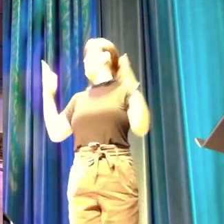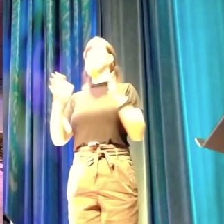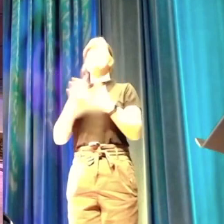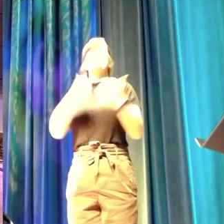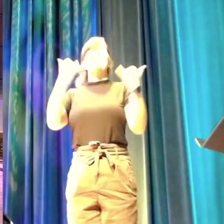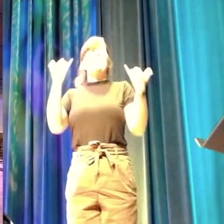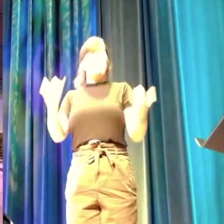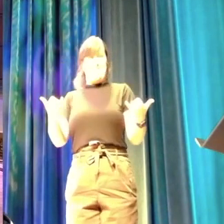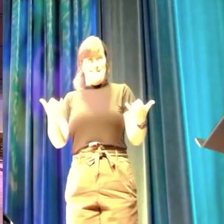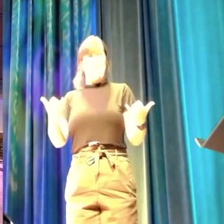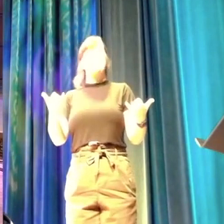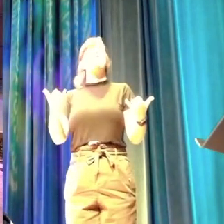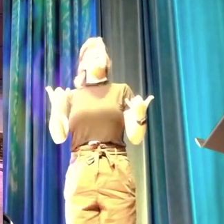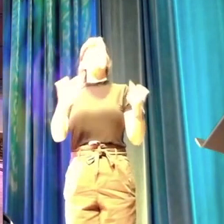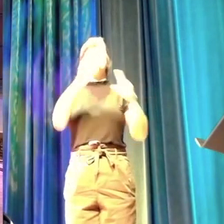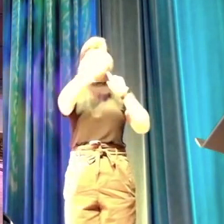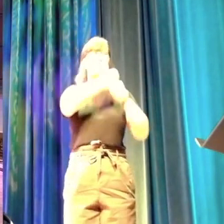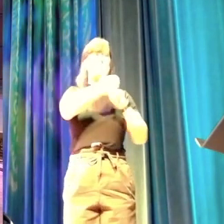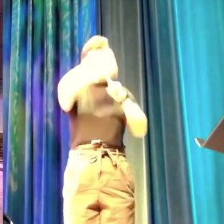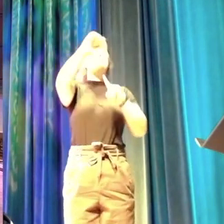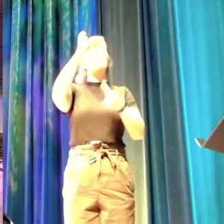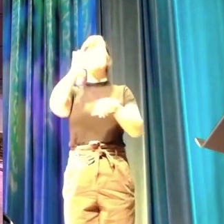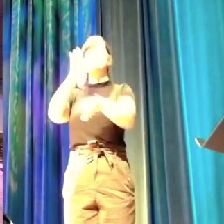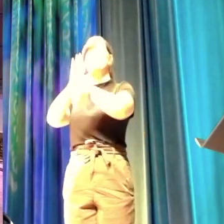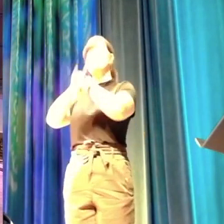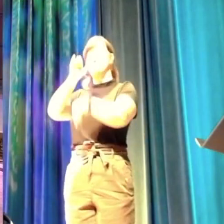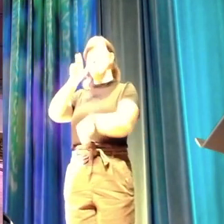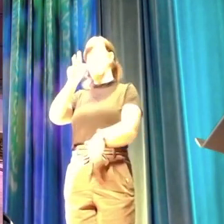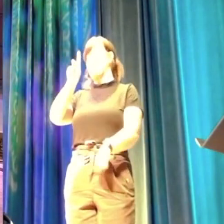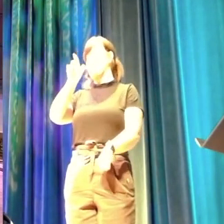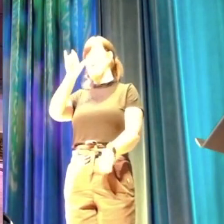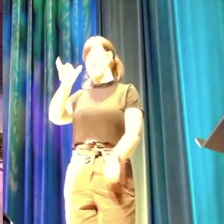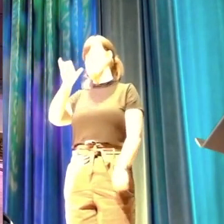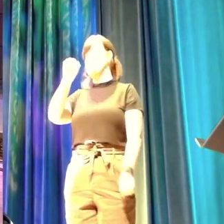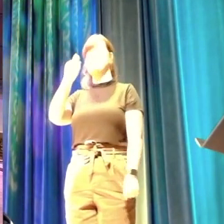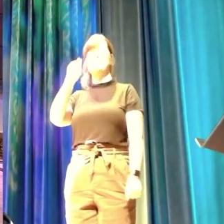Now I'd like to book called Kelly Sanchez Citizen.